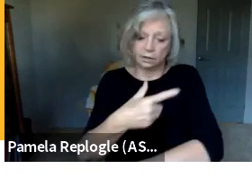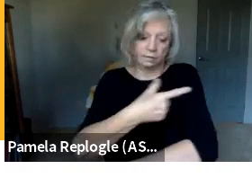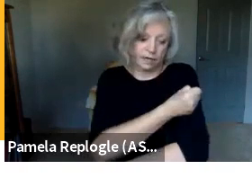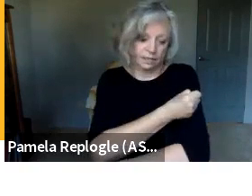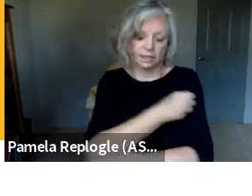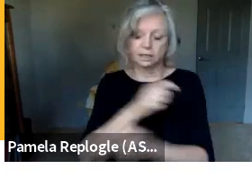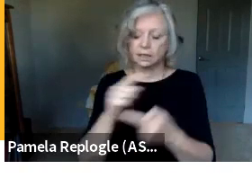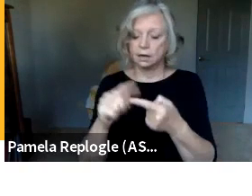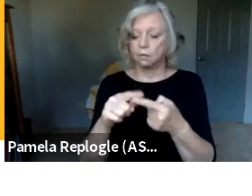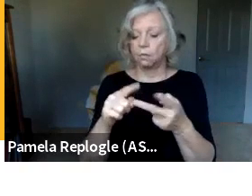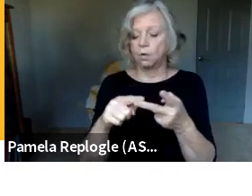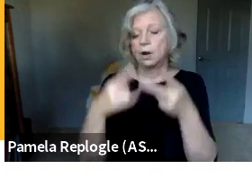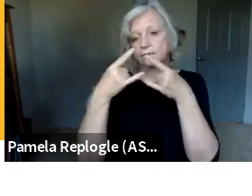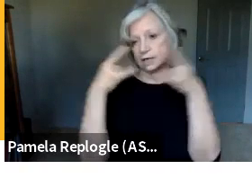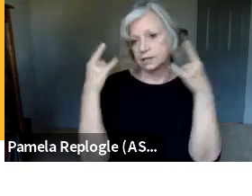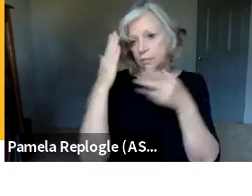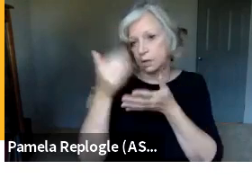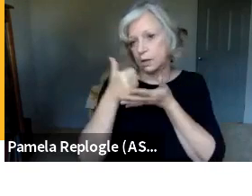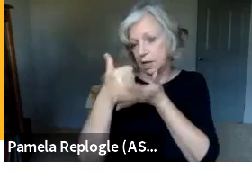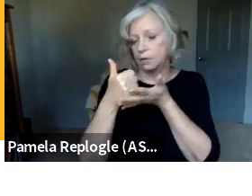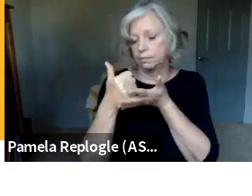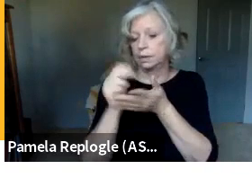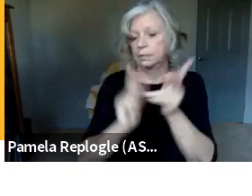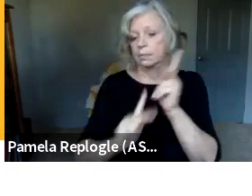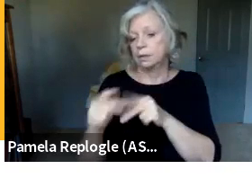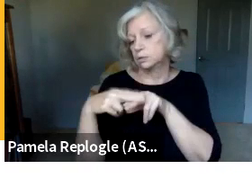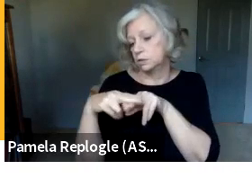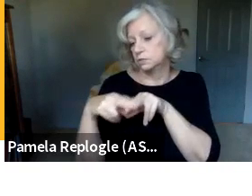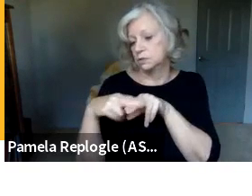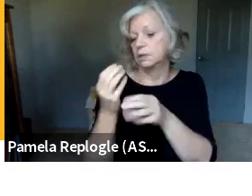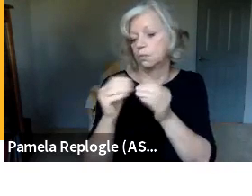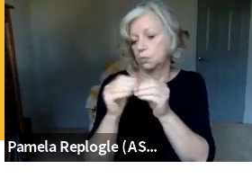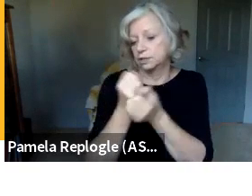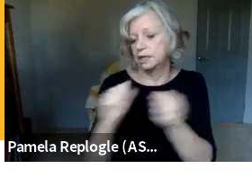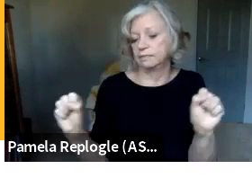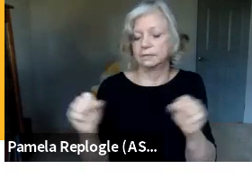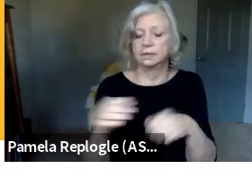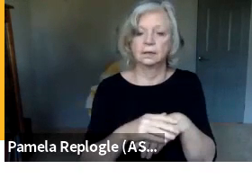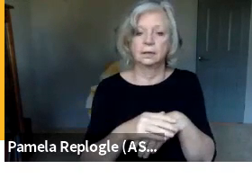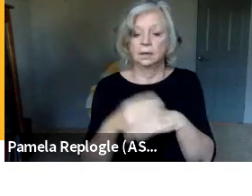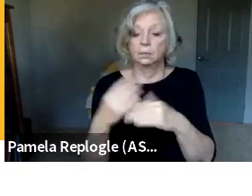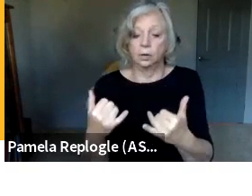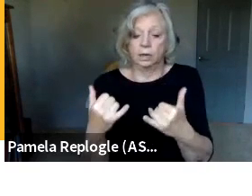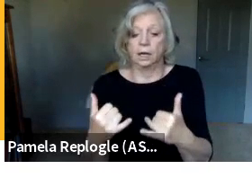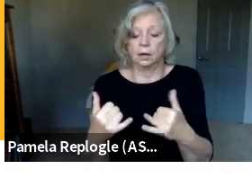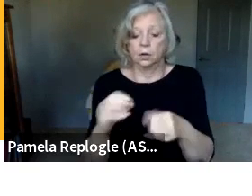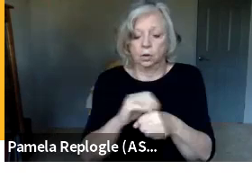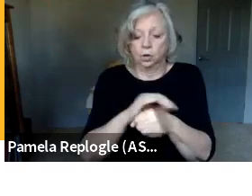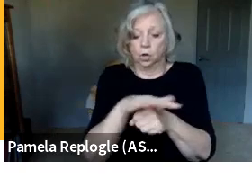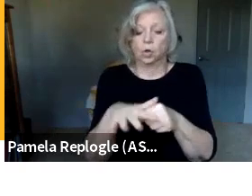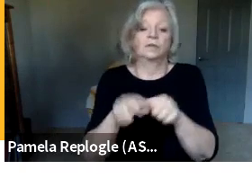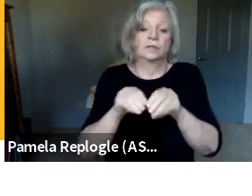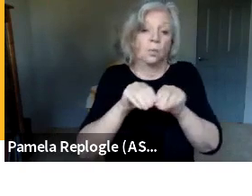help make public transportation safer. And right now, there's simply not a lot of COVID circulating in our communities. It's